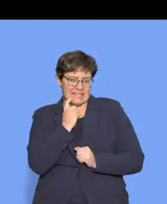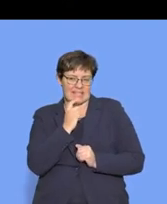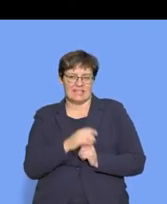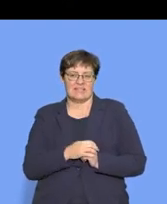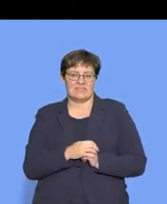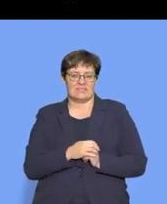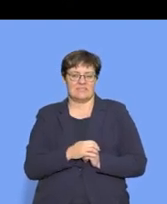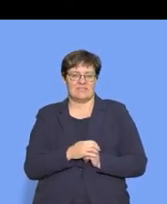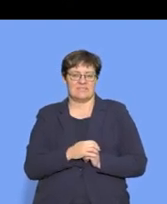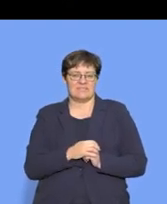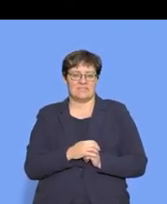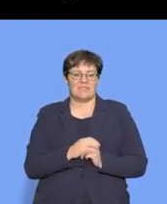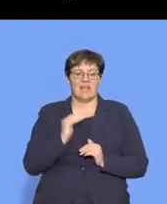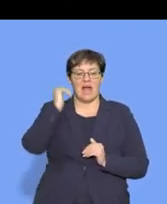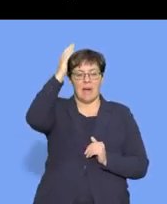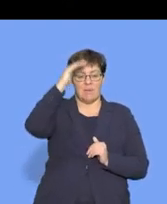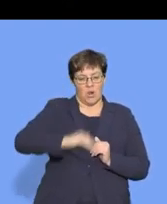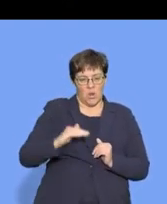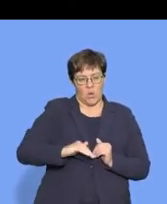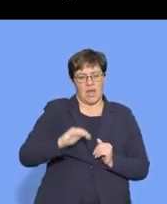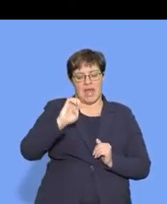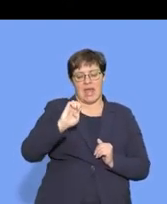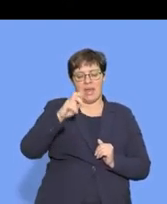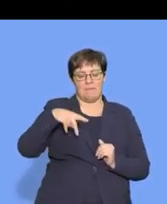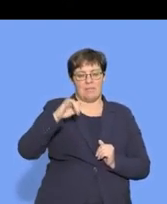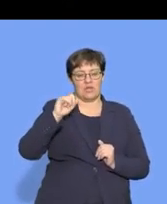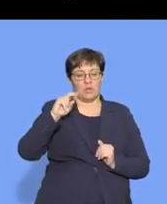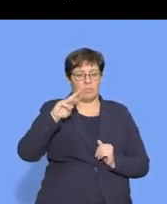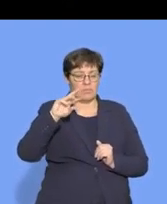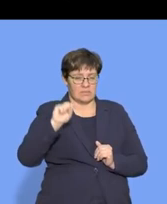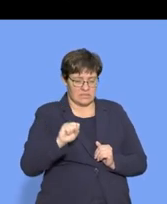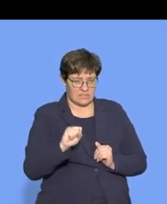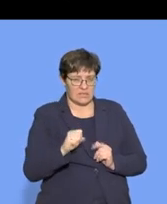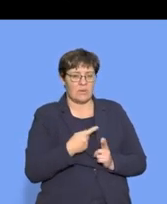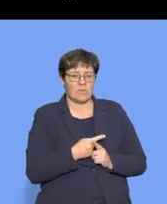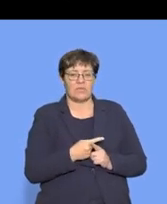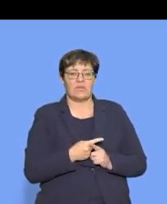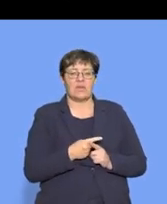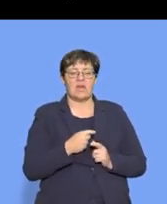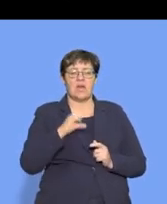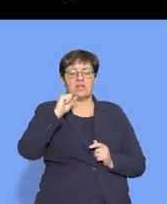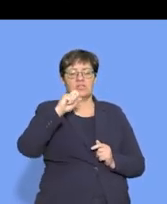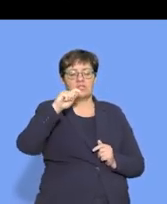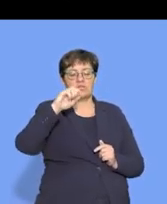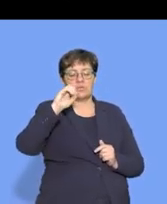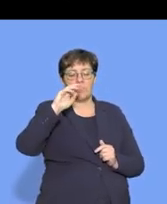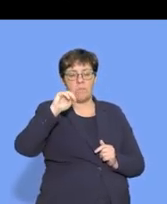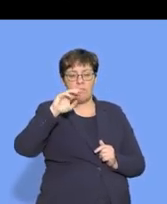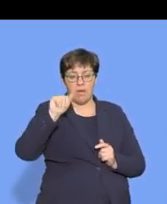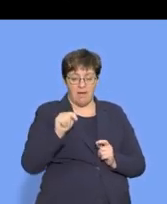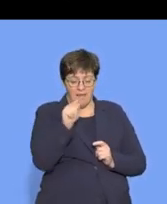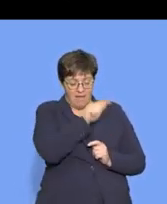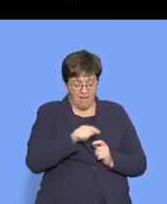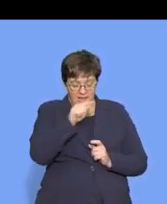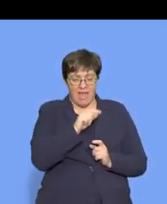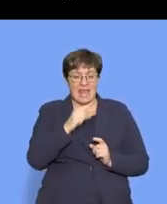Upper and lower epidermis with a stoma so that gas can get into and out of the